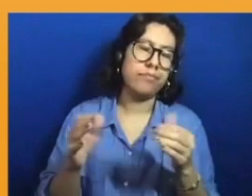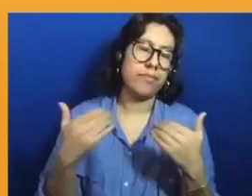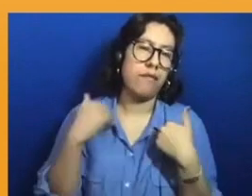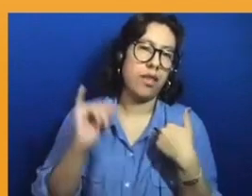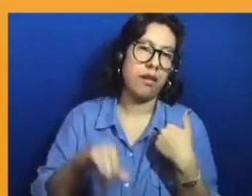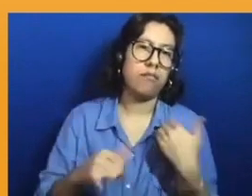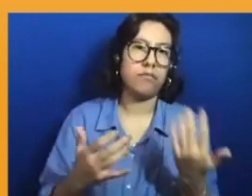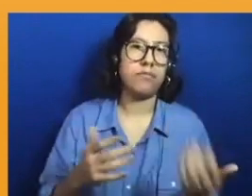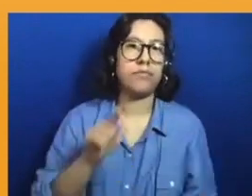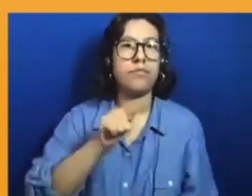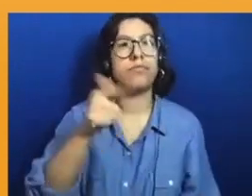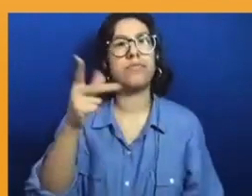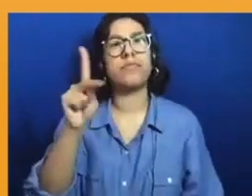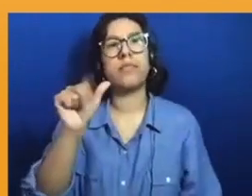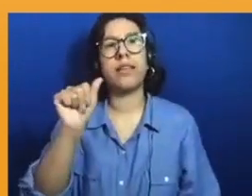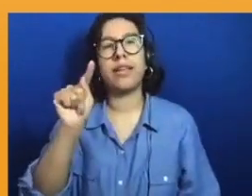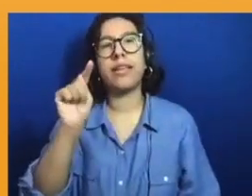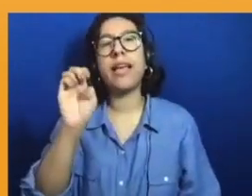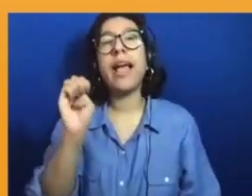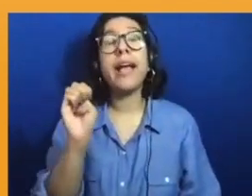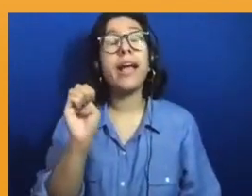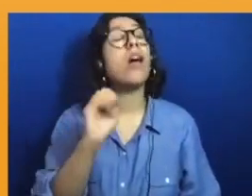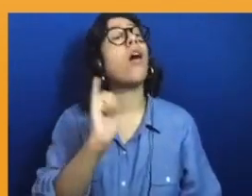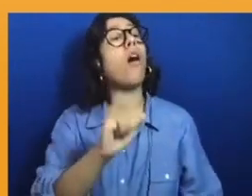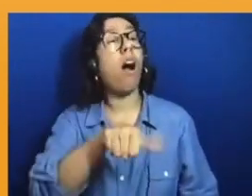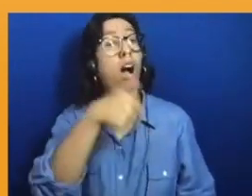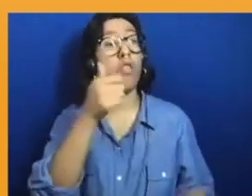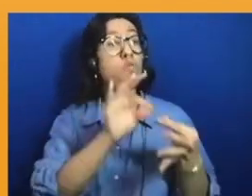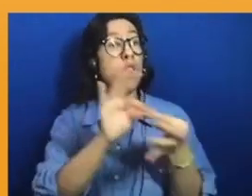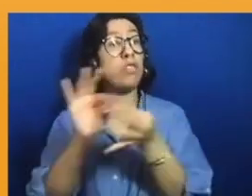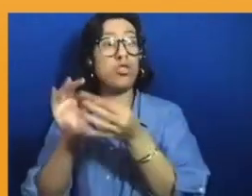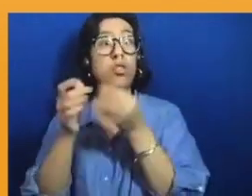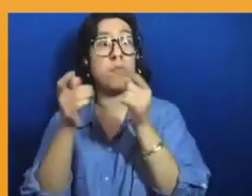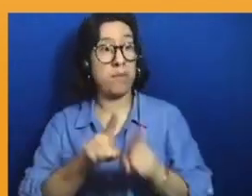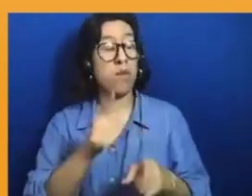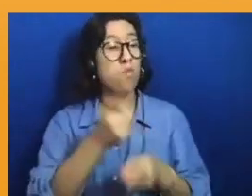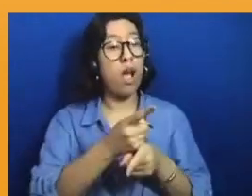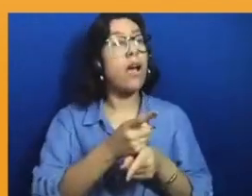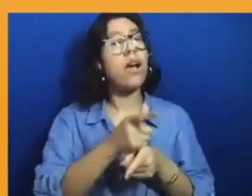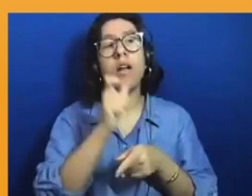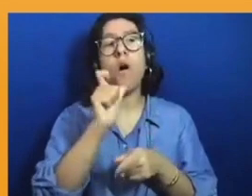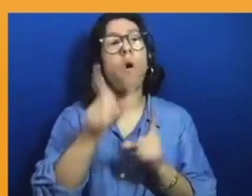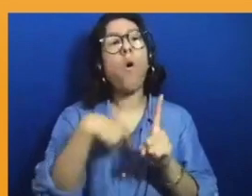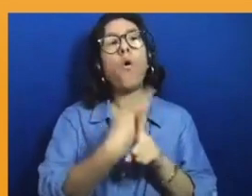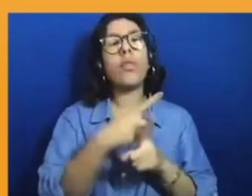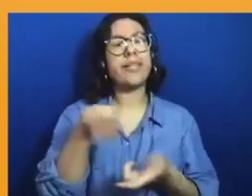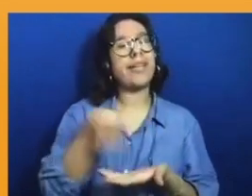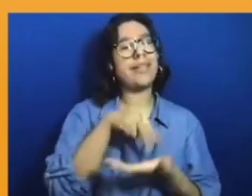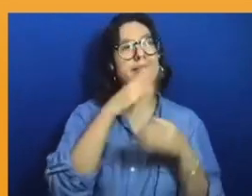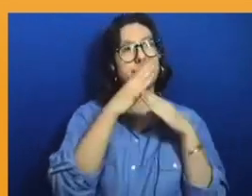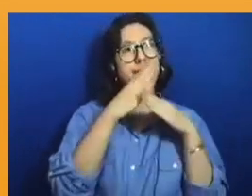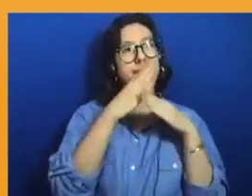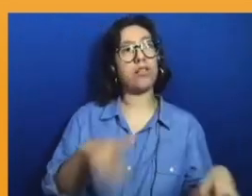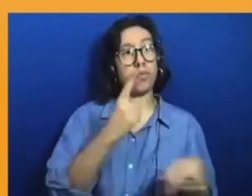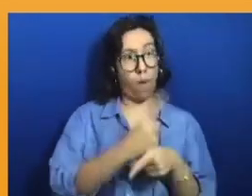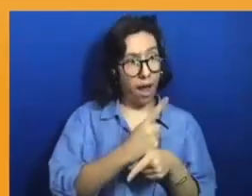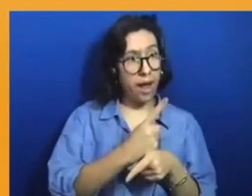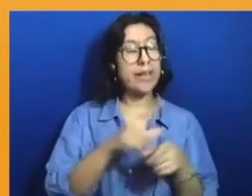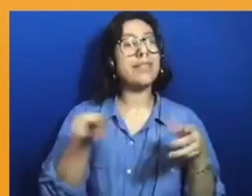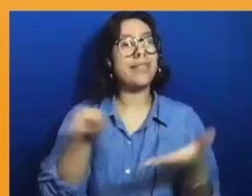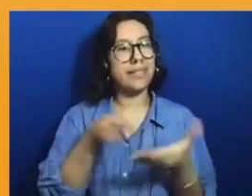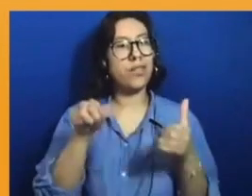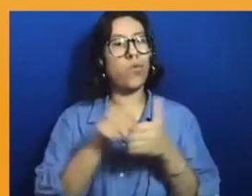And there are other relationships happening, right? You are not dancing in silence, right? You are dancing